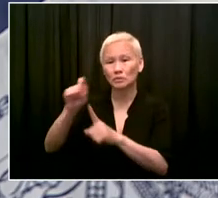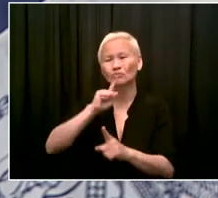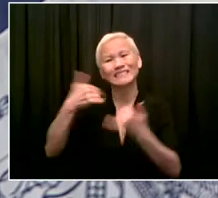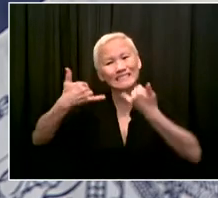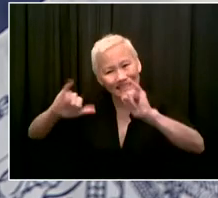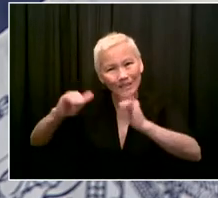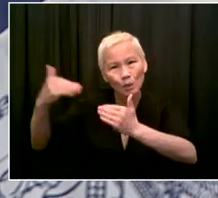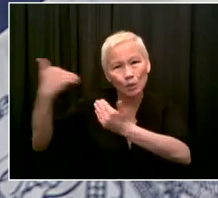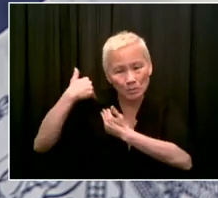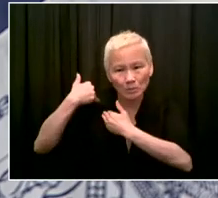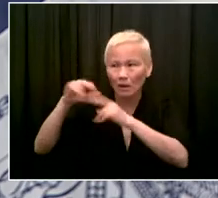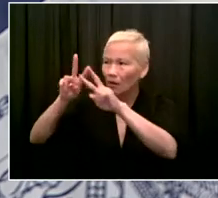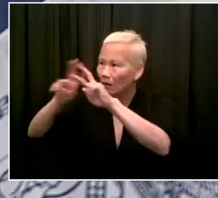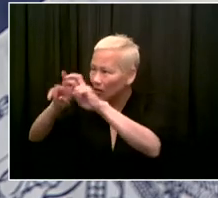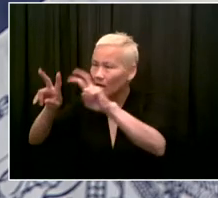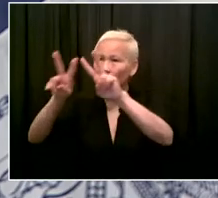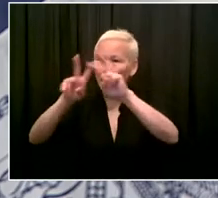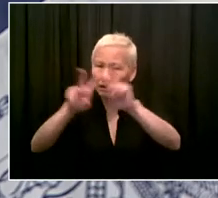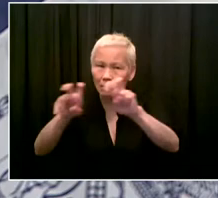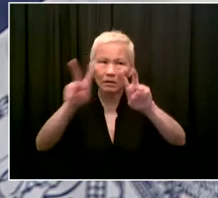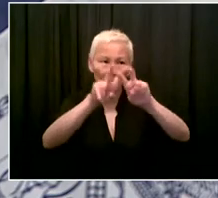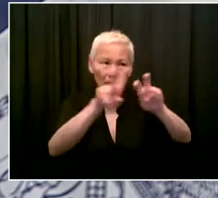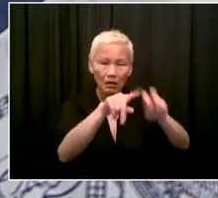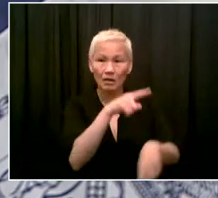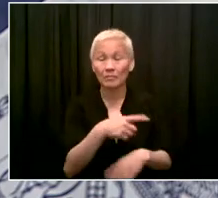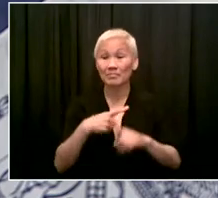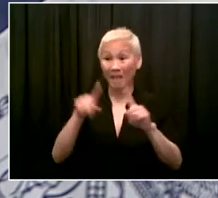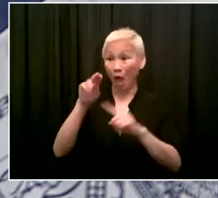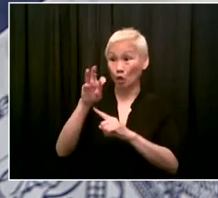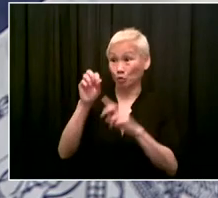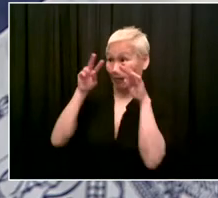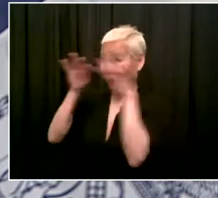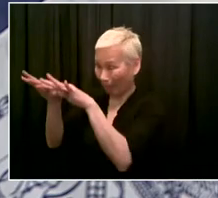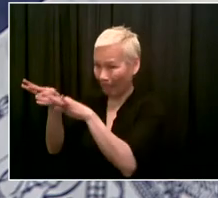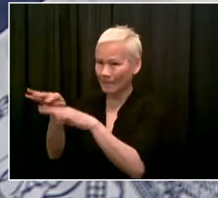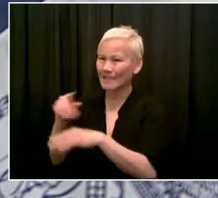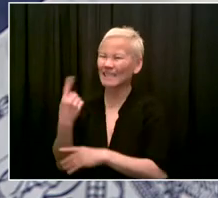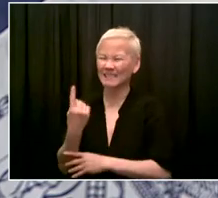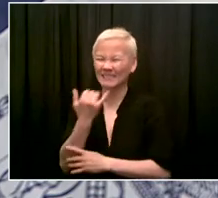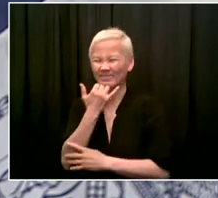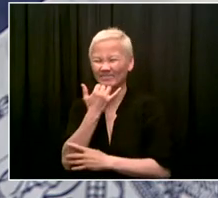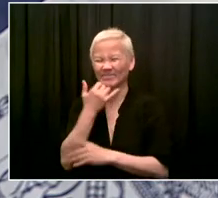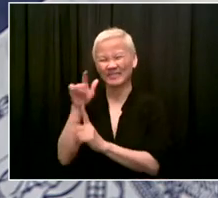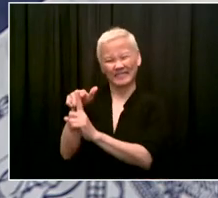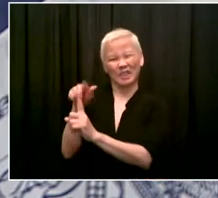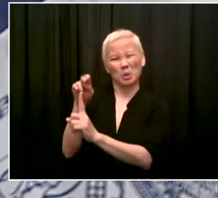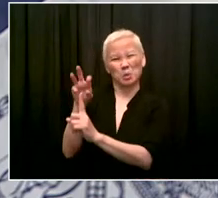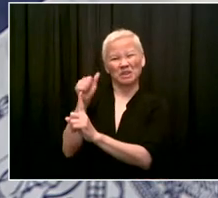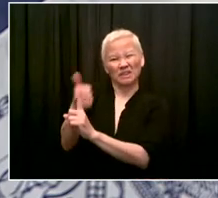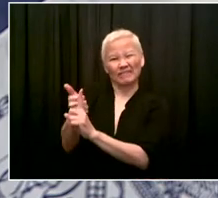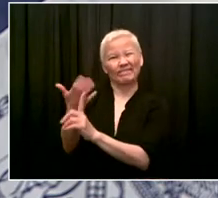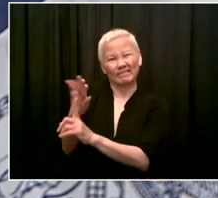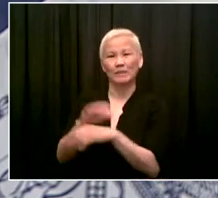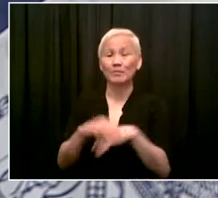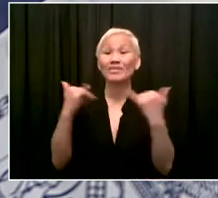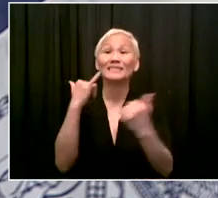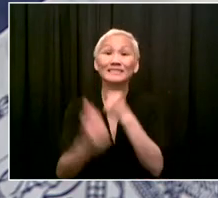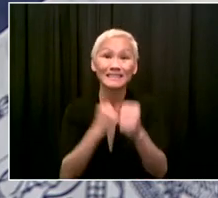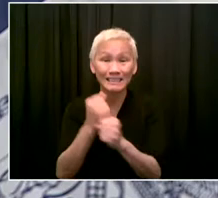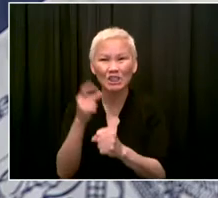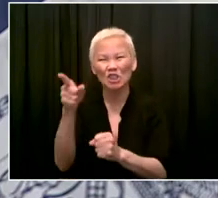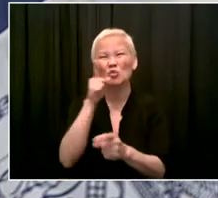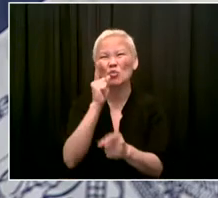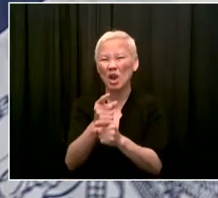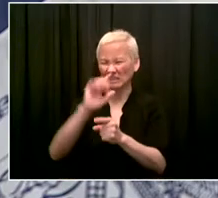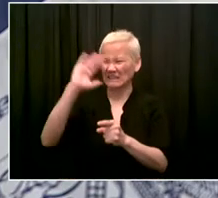less intense than what I've seen in other years. But that was a universal challenge that we were all dealing with.